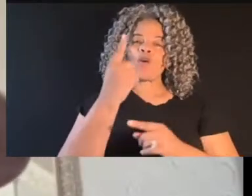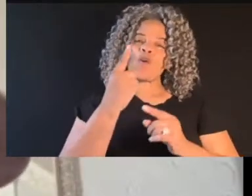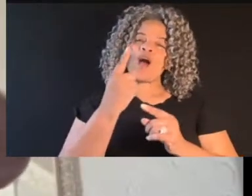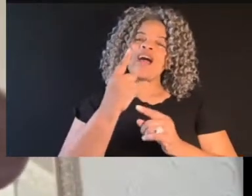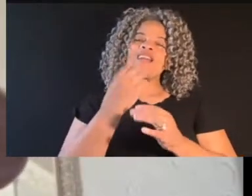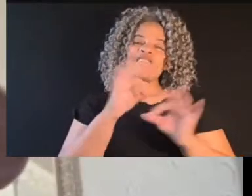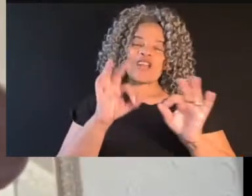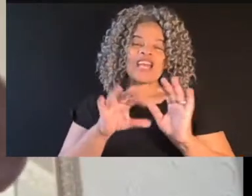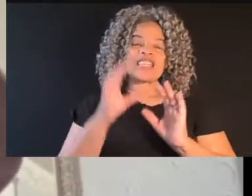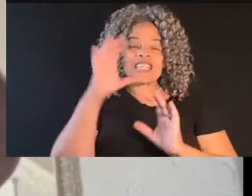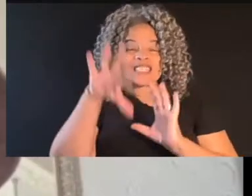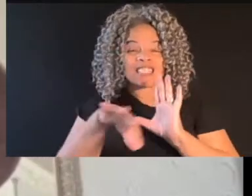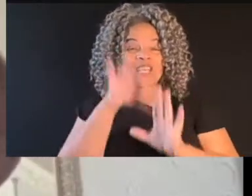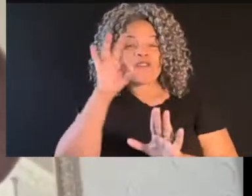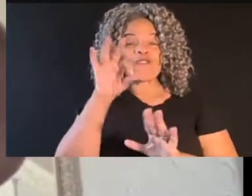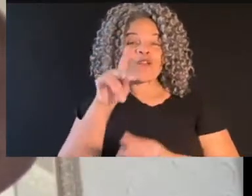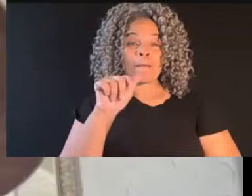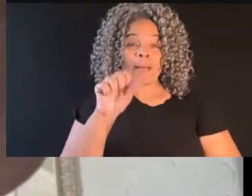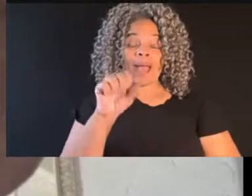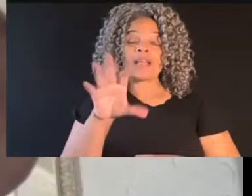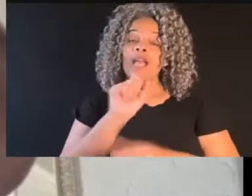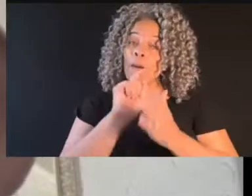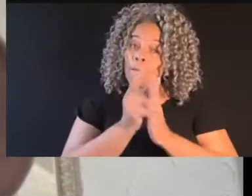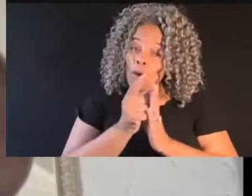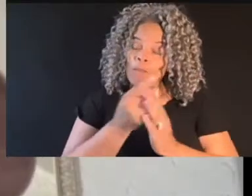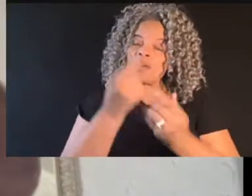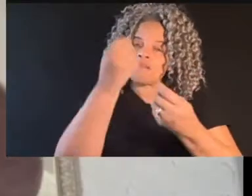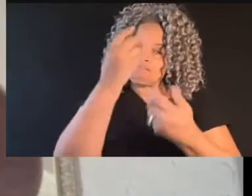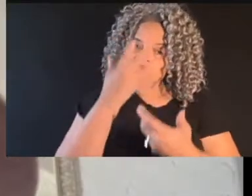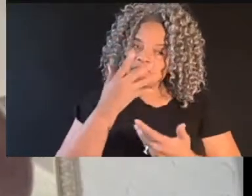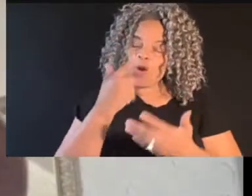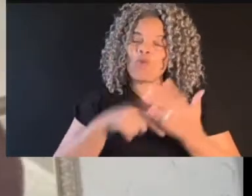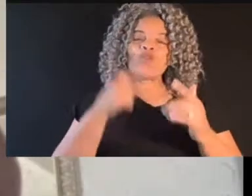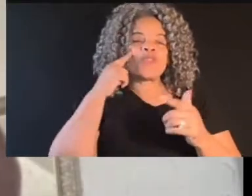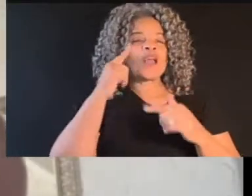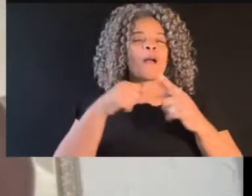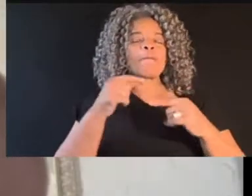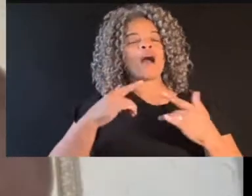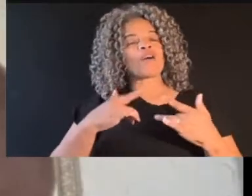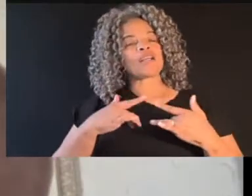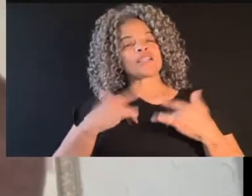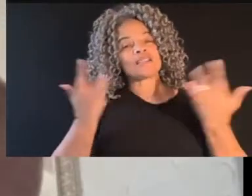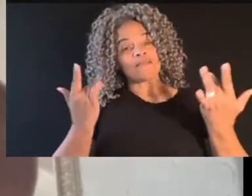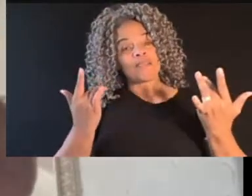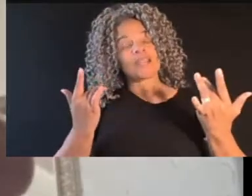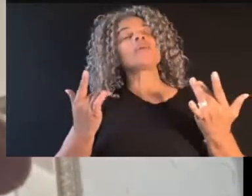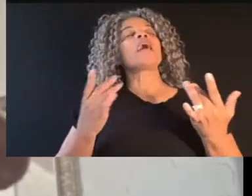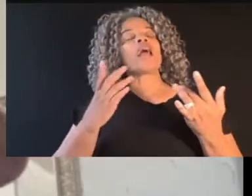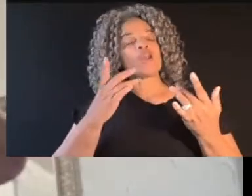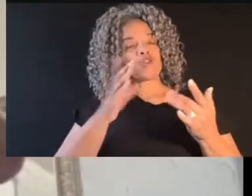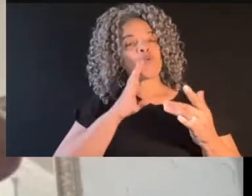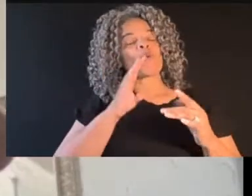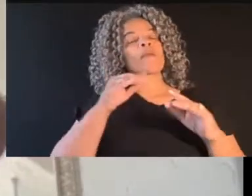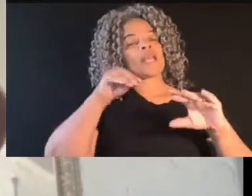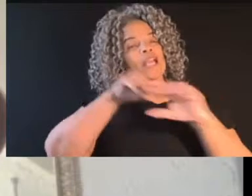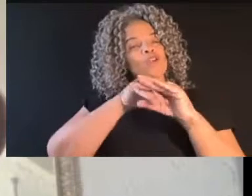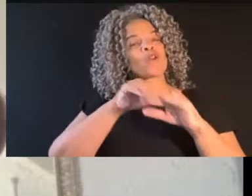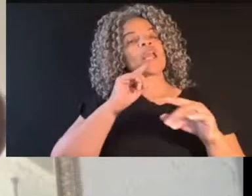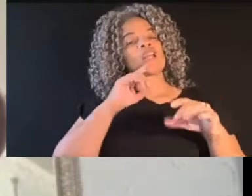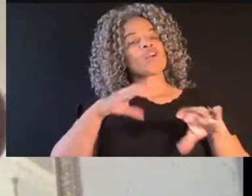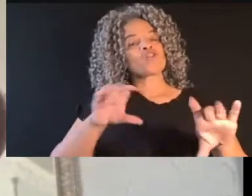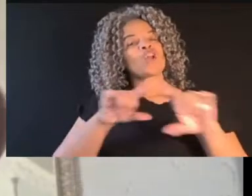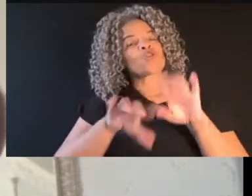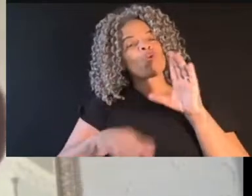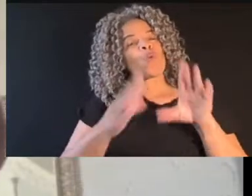Pass. Take a moment to tell us what you thought of today's event, and you will be entered in a chance to win a free Discovery